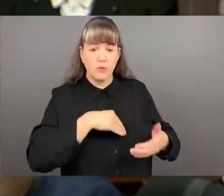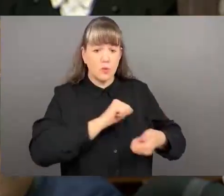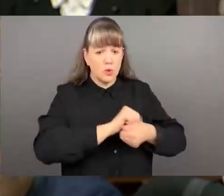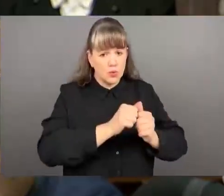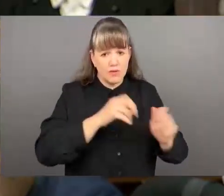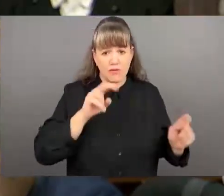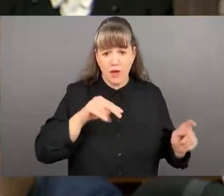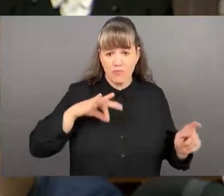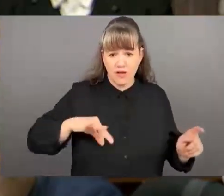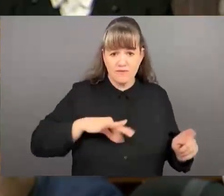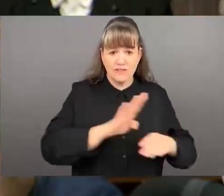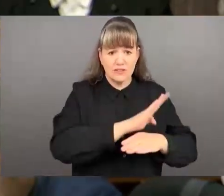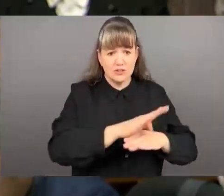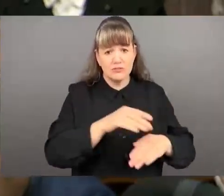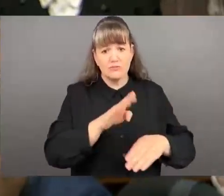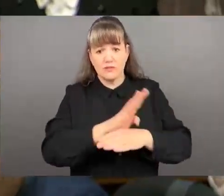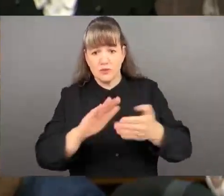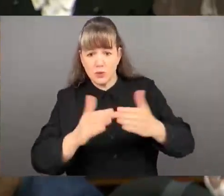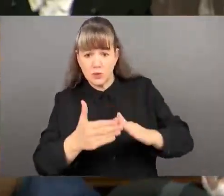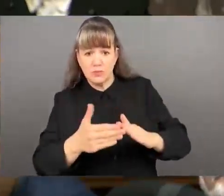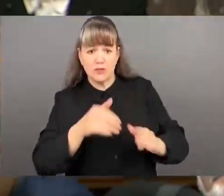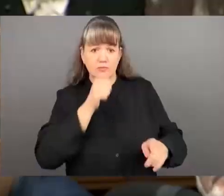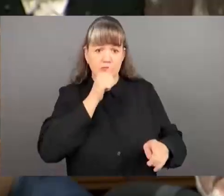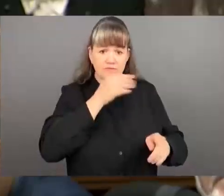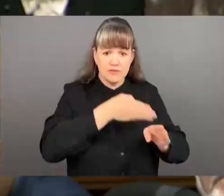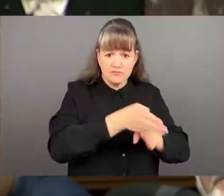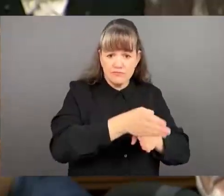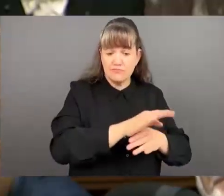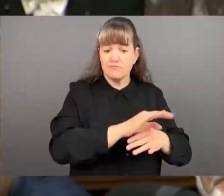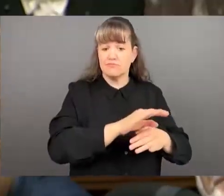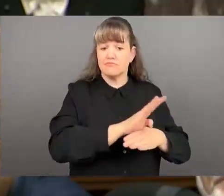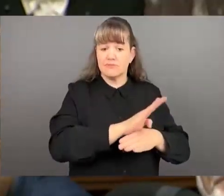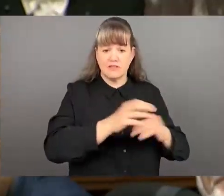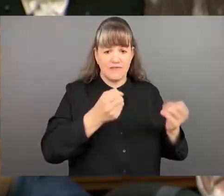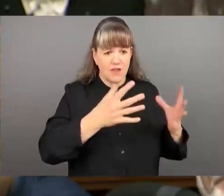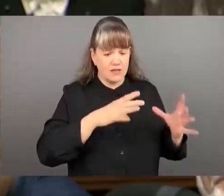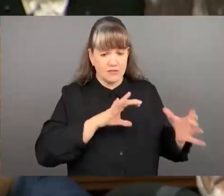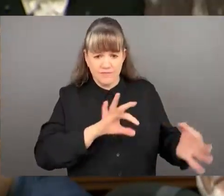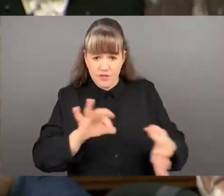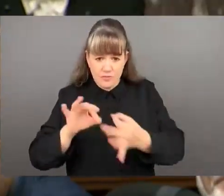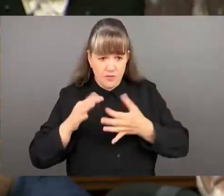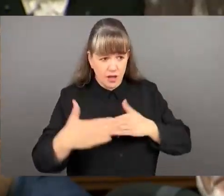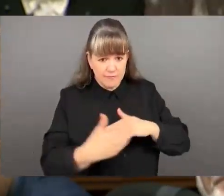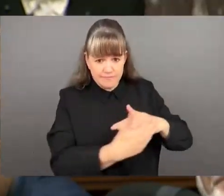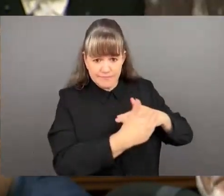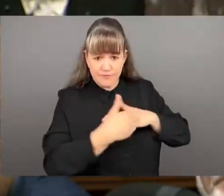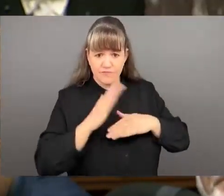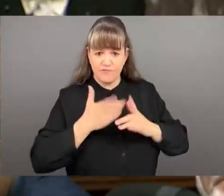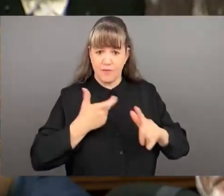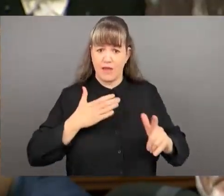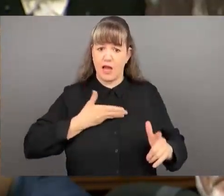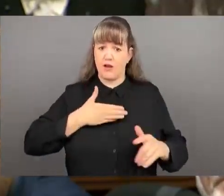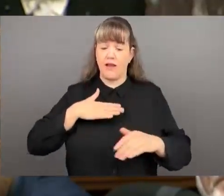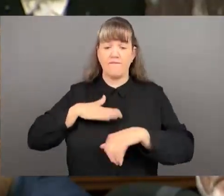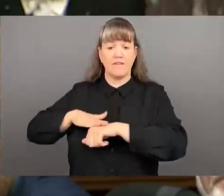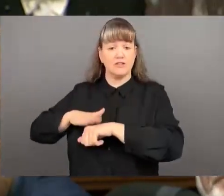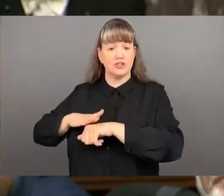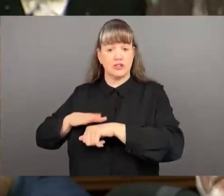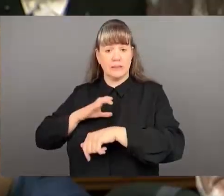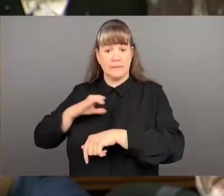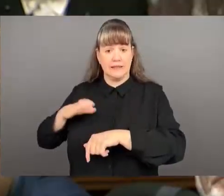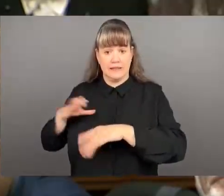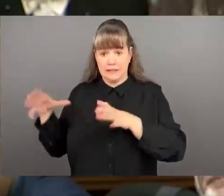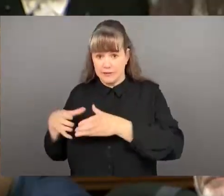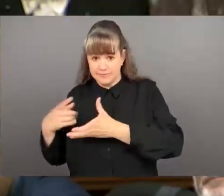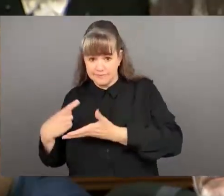And we get a lot of advice from people on the ground. We get a lot of advice from our advisory committees. As the members as the member